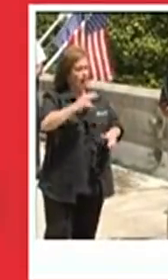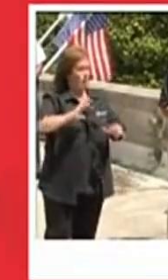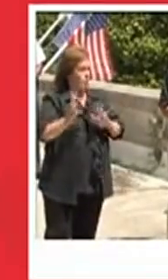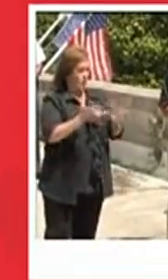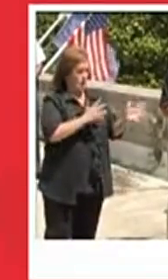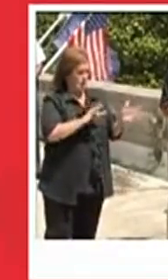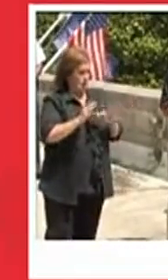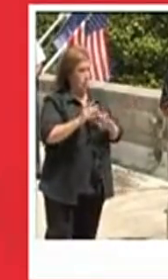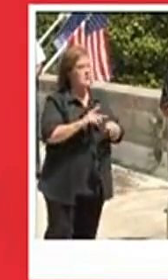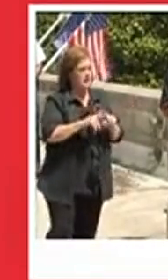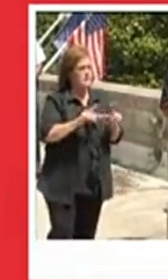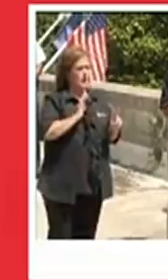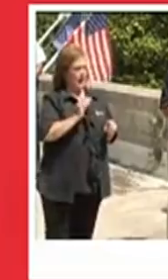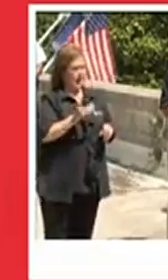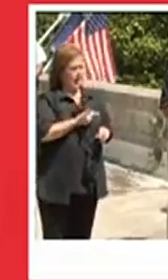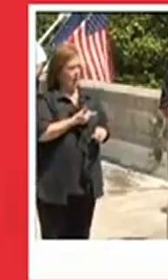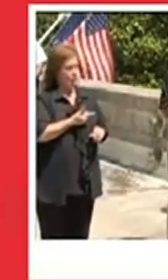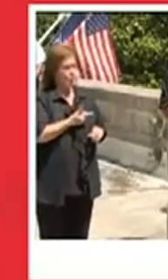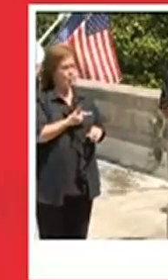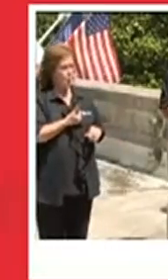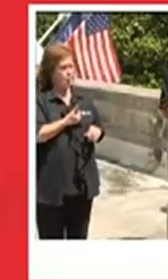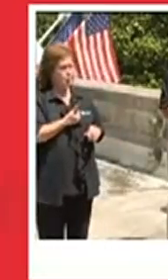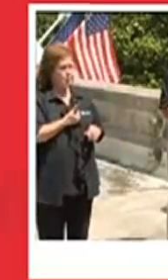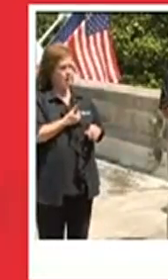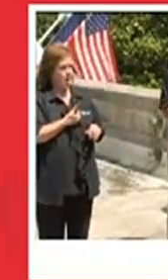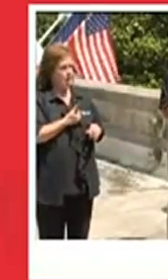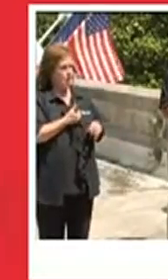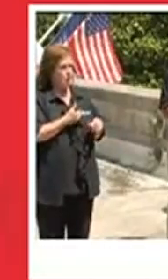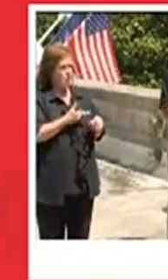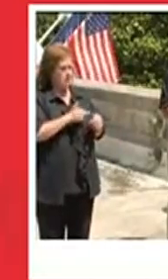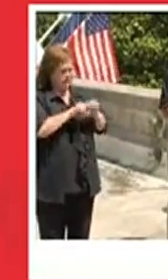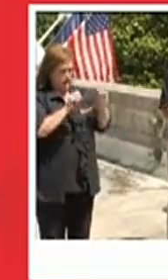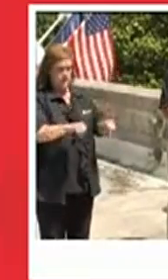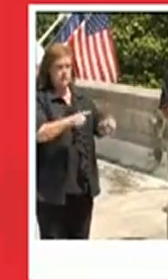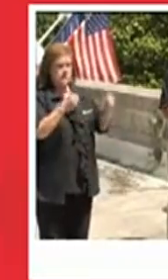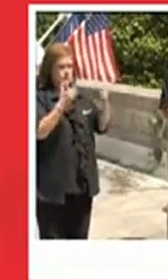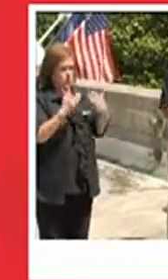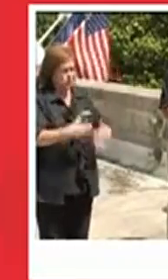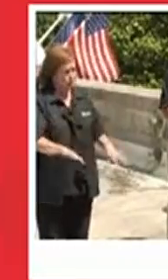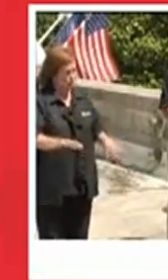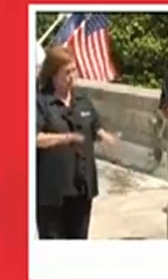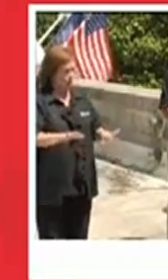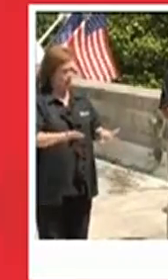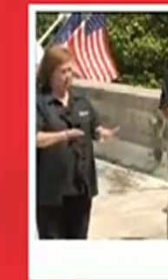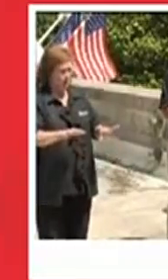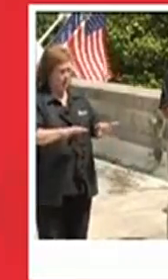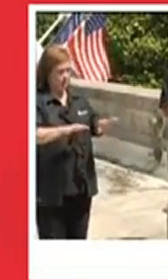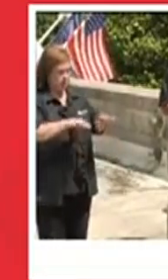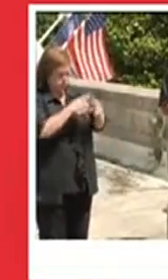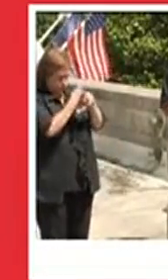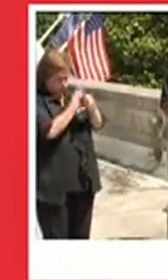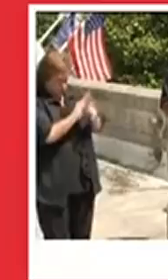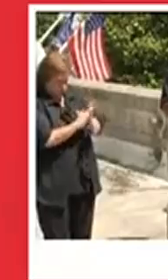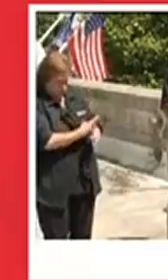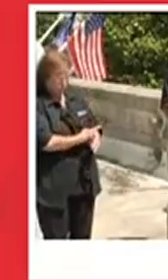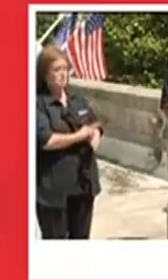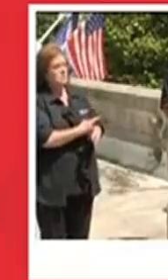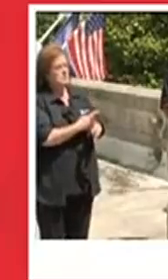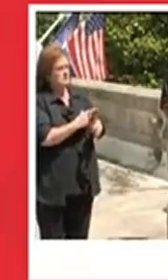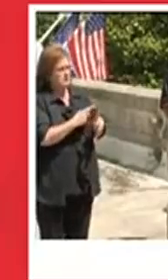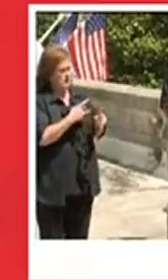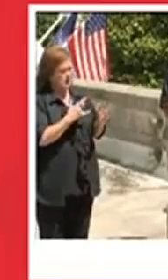highway? All our frequency changers have been tested, have been calibrated, and we don't anticipate any issues. That doesn't mean that